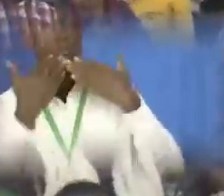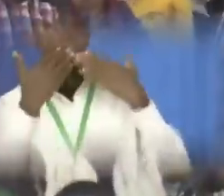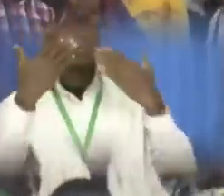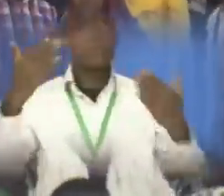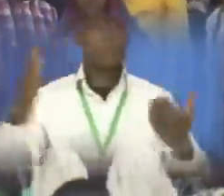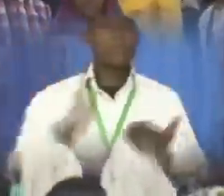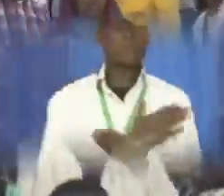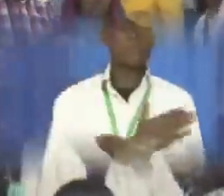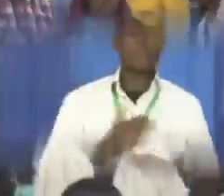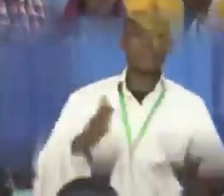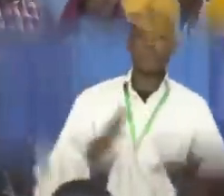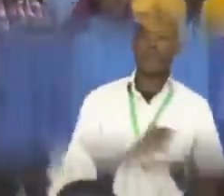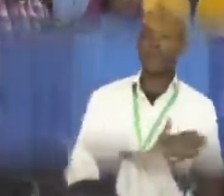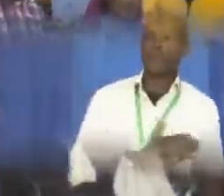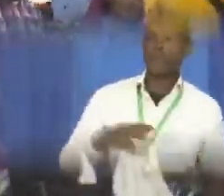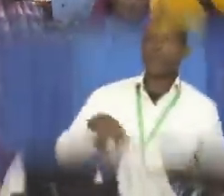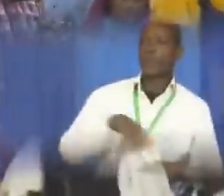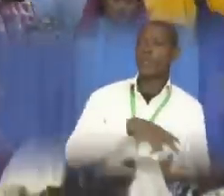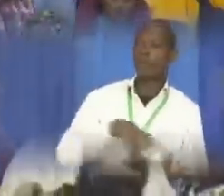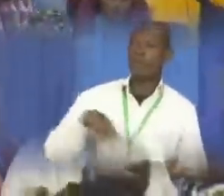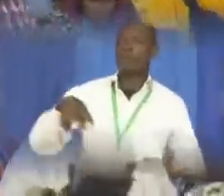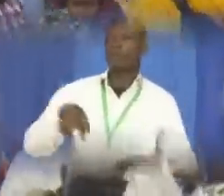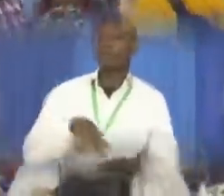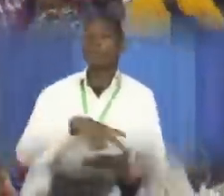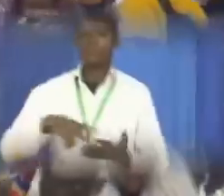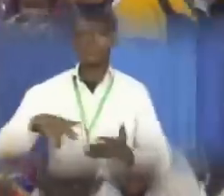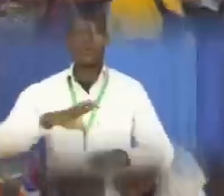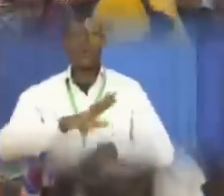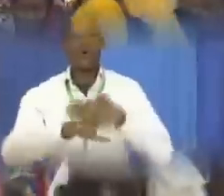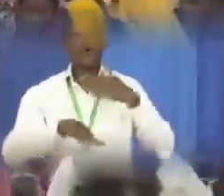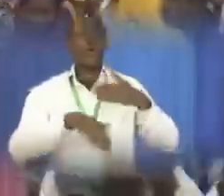All thanks we give to you,